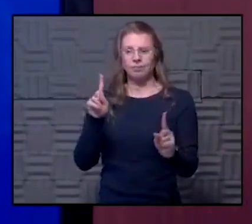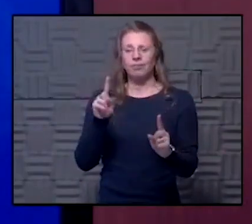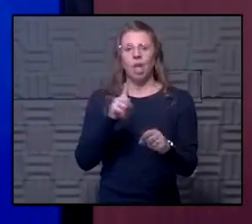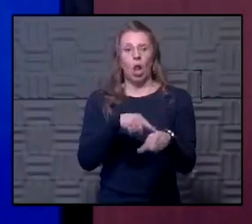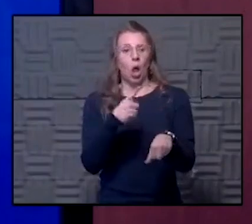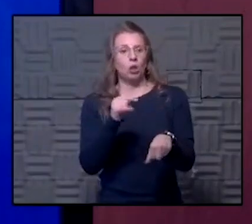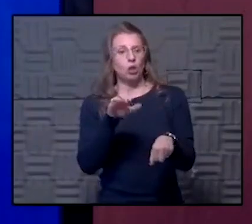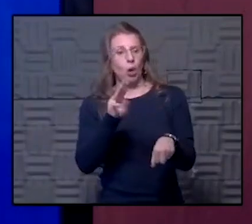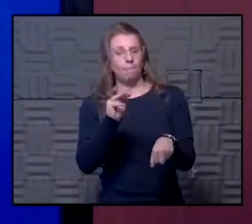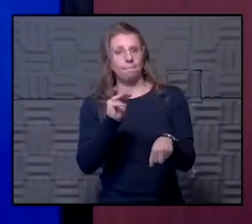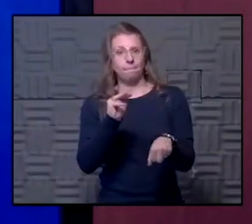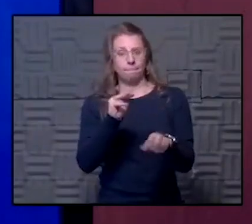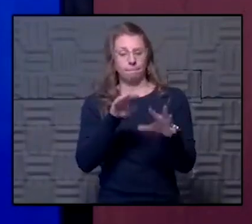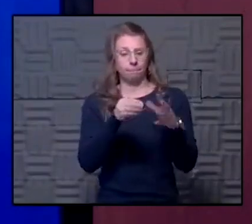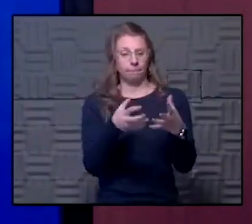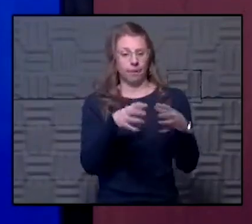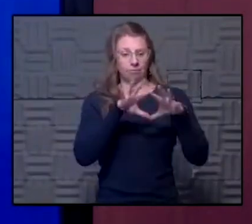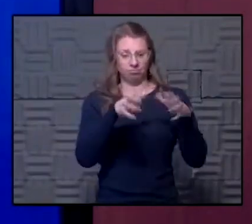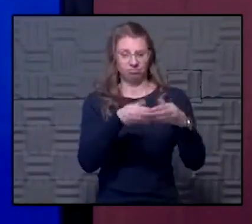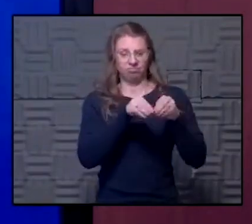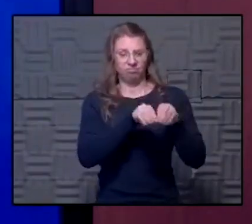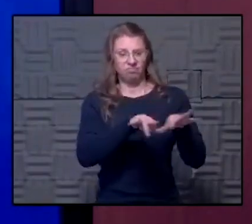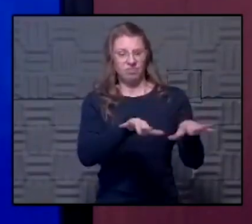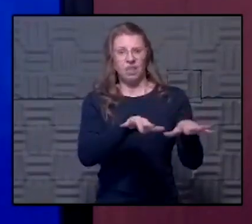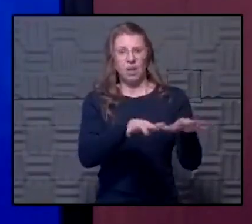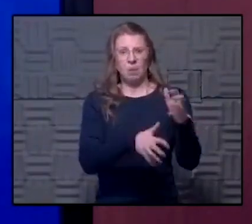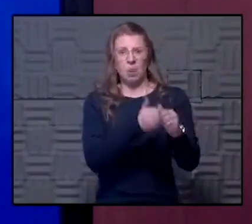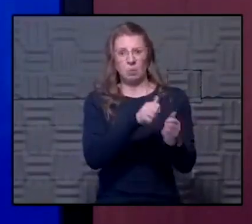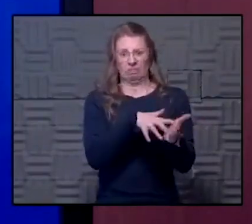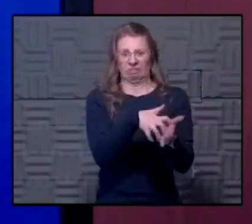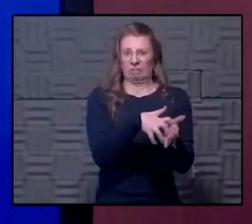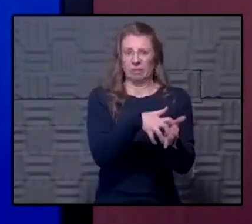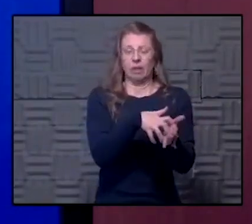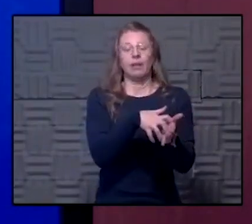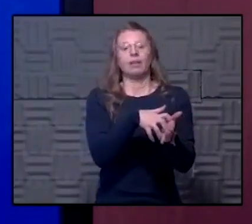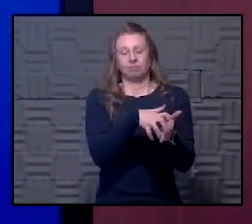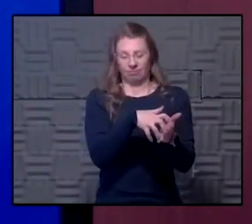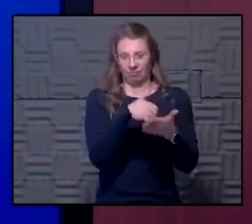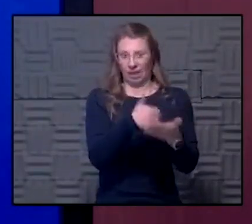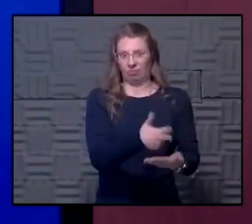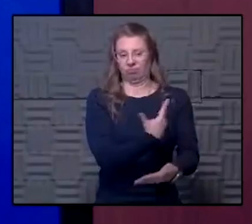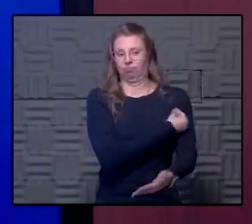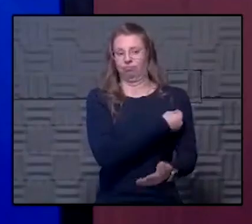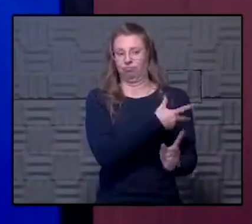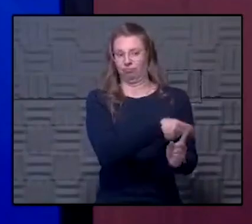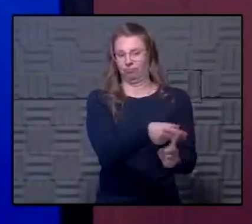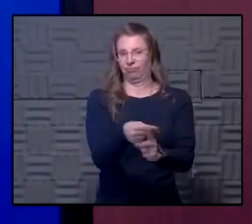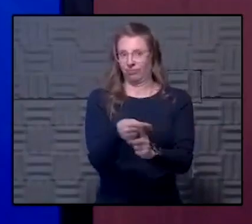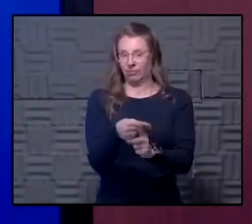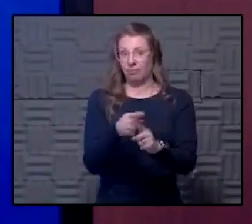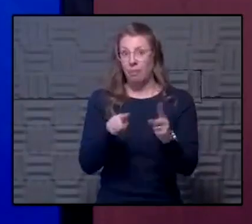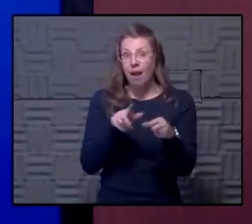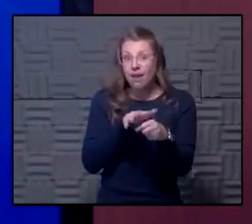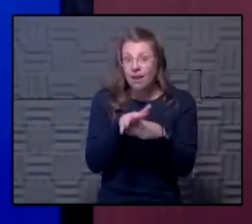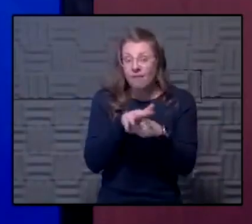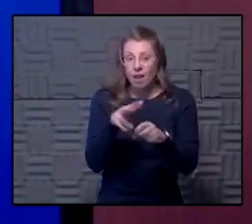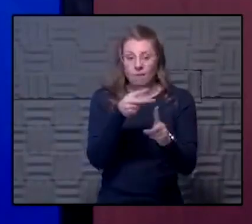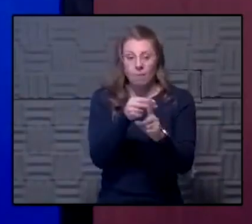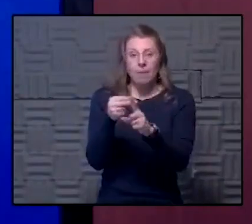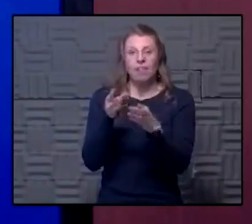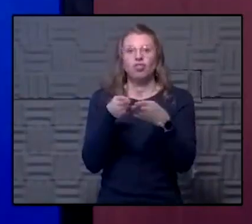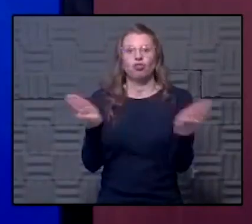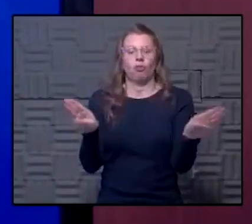long-term care facility clusters and transmission to the most vulnerable is having an impact. But we've not vaccinated enough of the